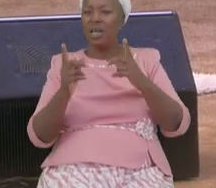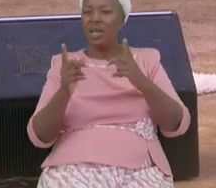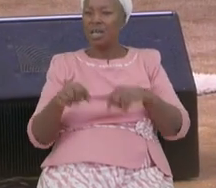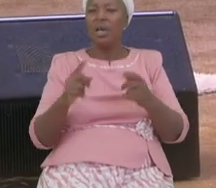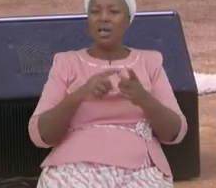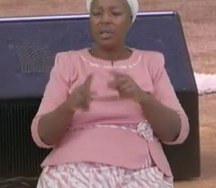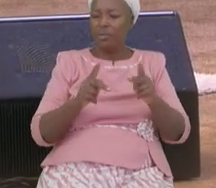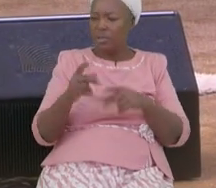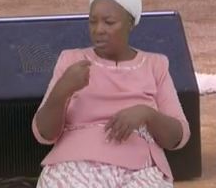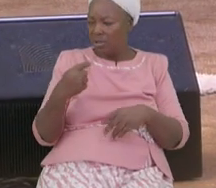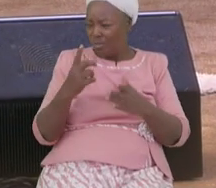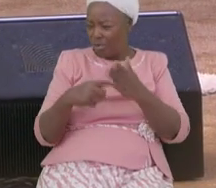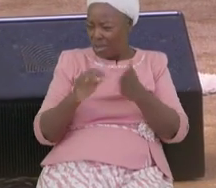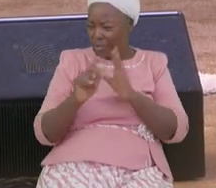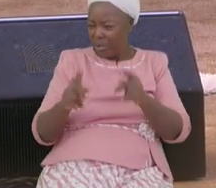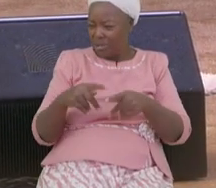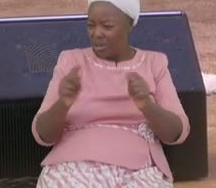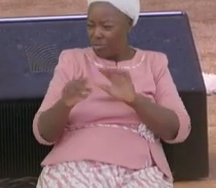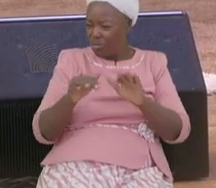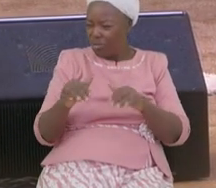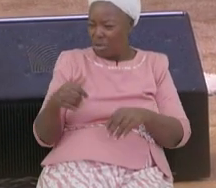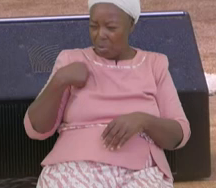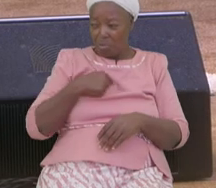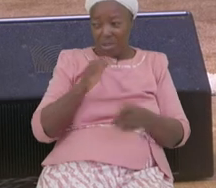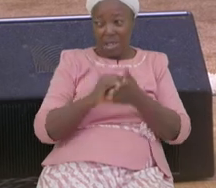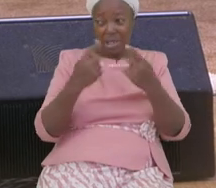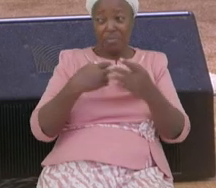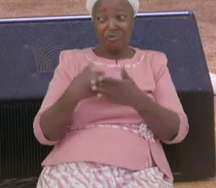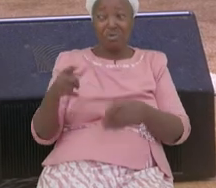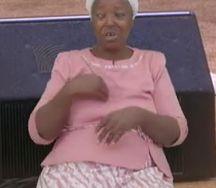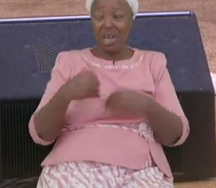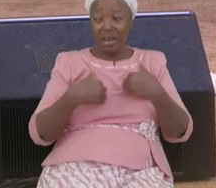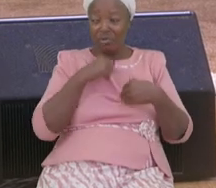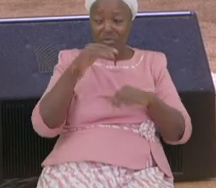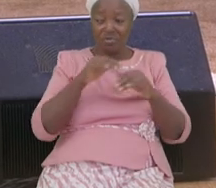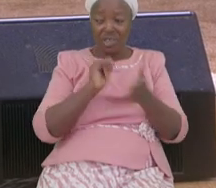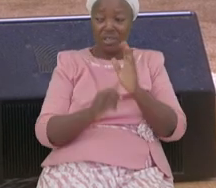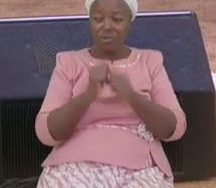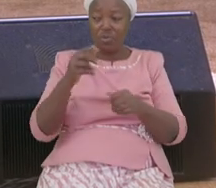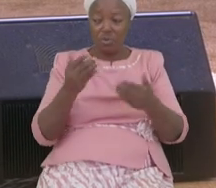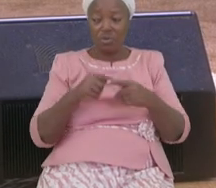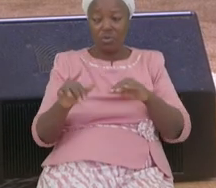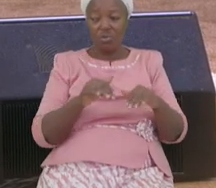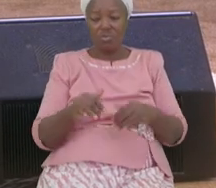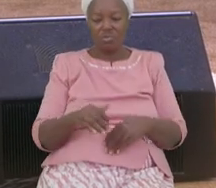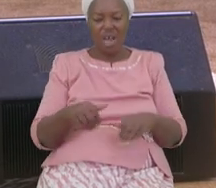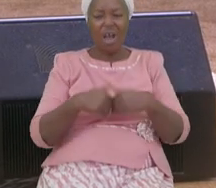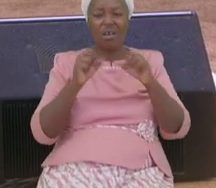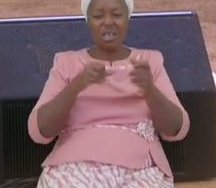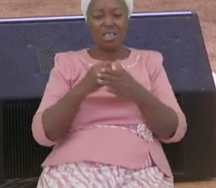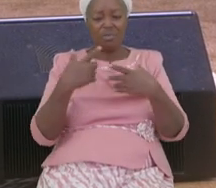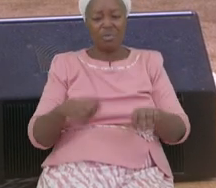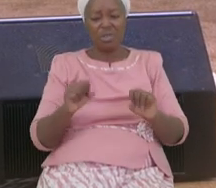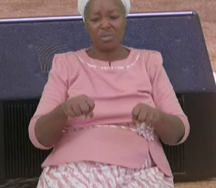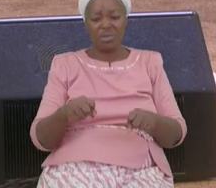say, what's he trying to do? We who came before you, we have not done that. You want to do that. How can? Other